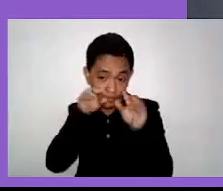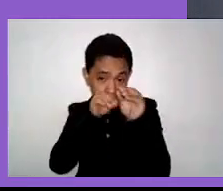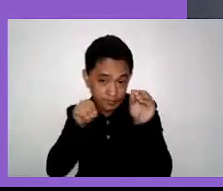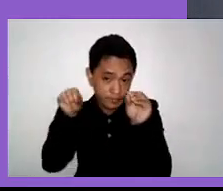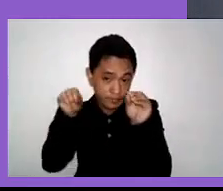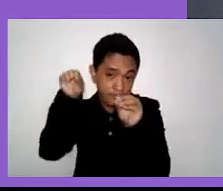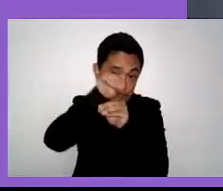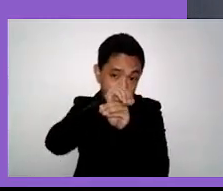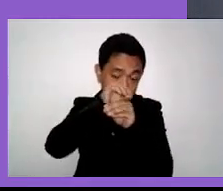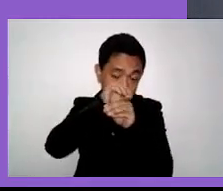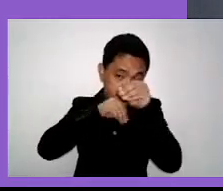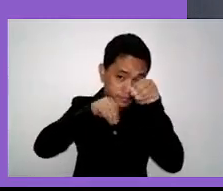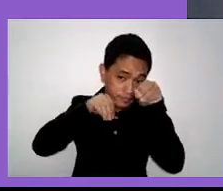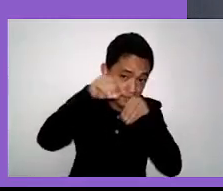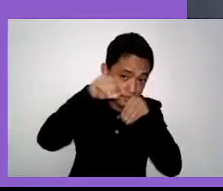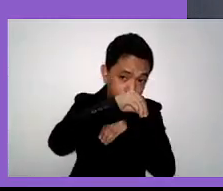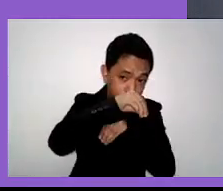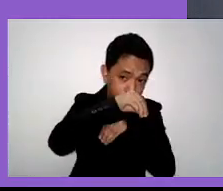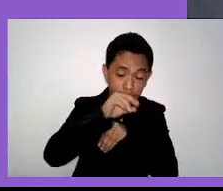A,